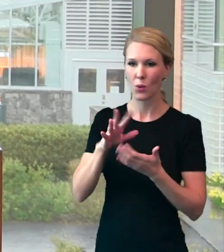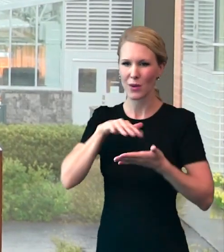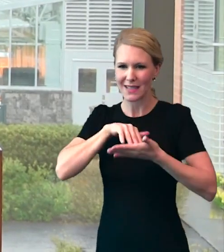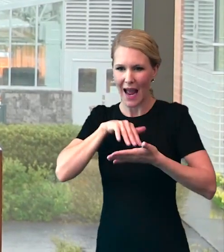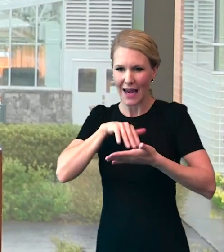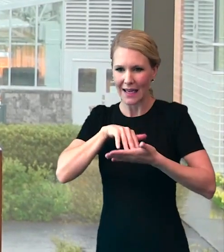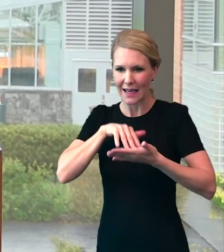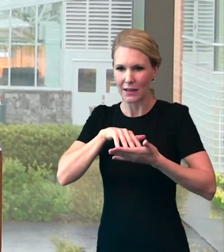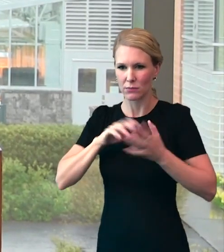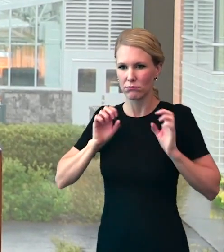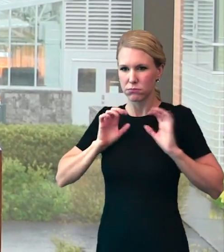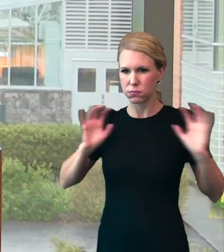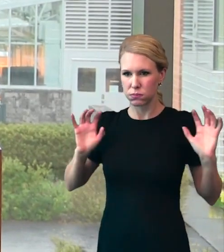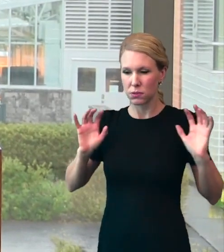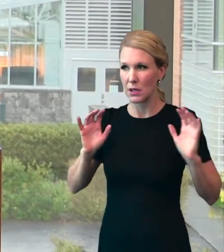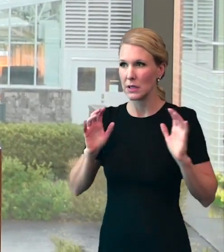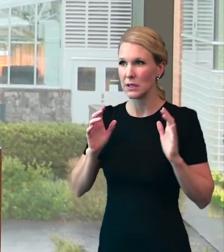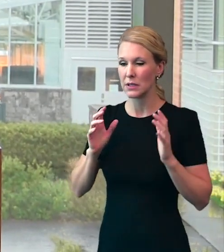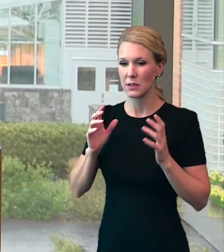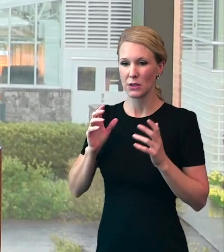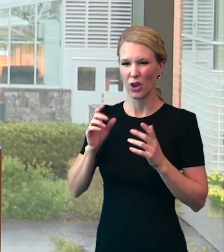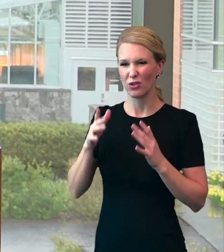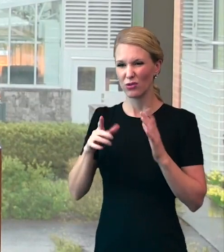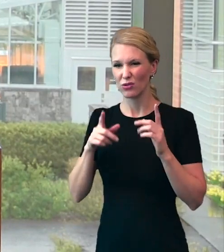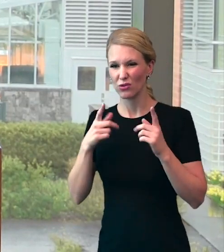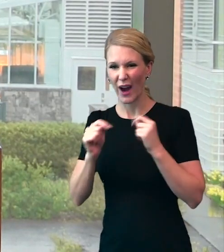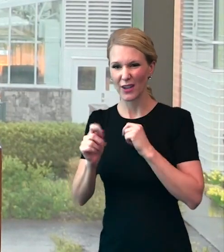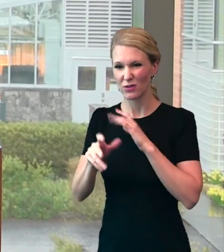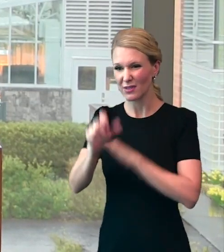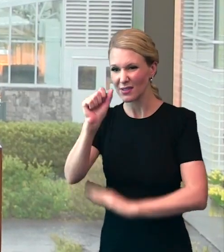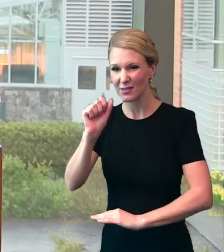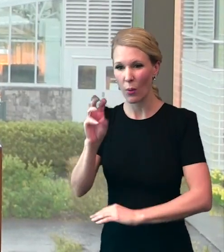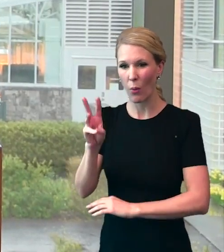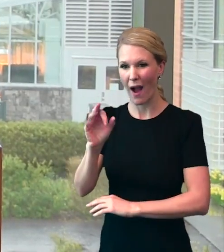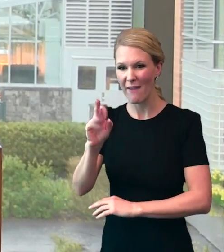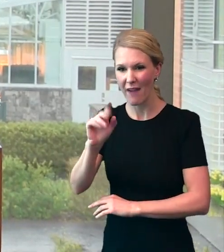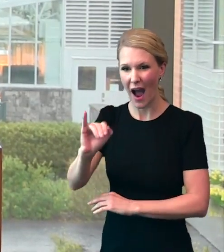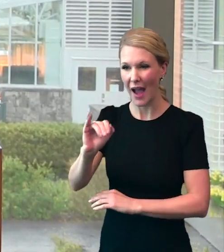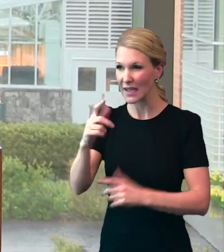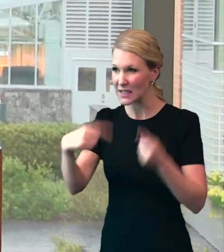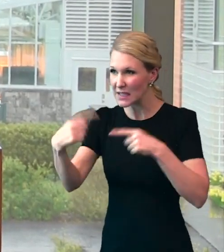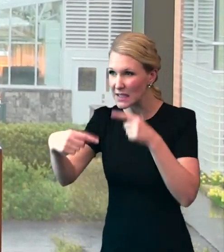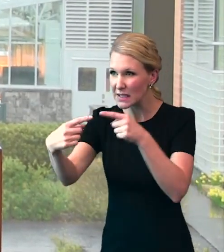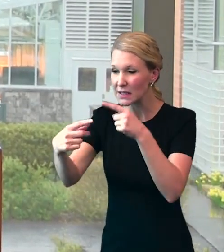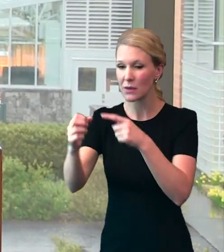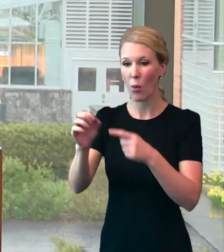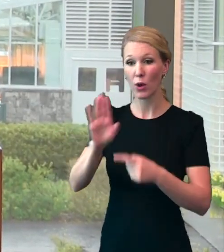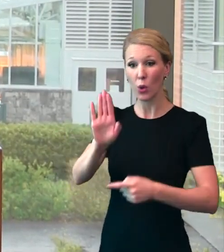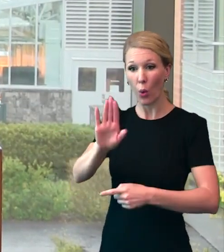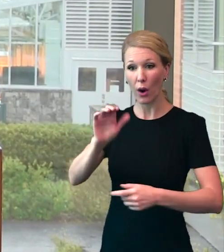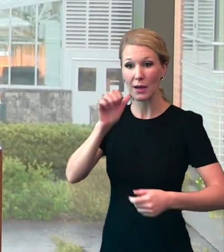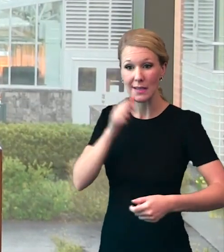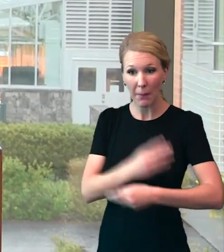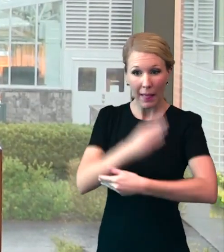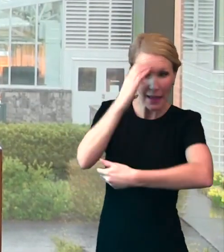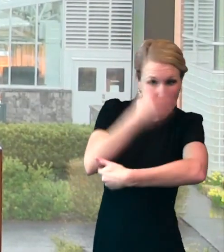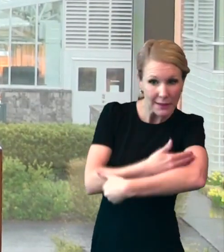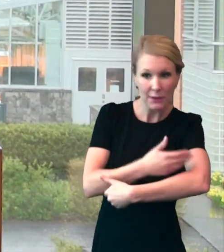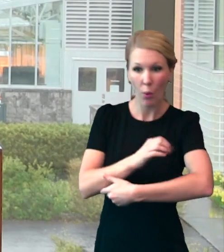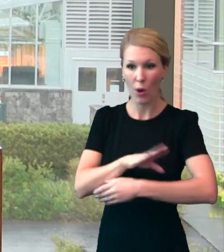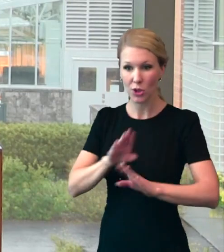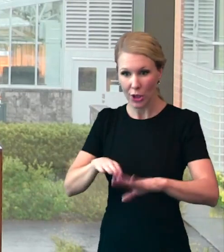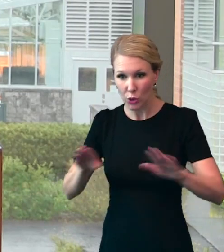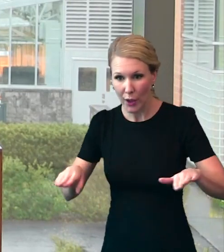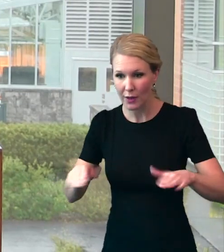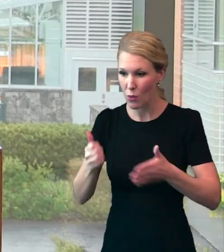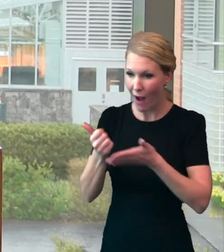spaces. You battled for the use of Wi-Fi. You helped your siblings or your own children succeed in an online learning